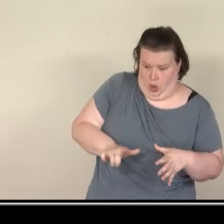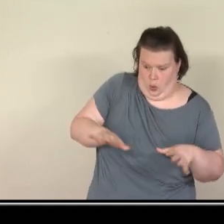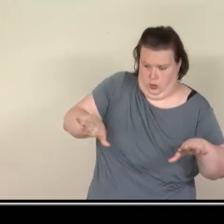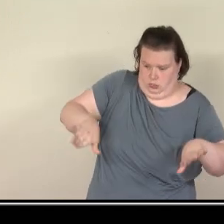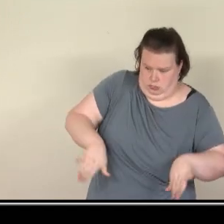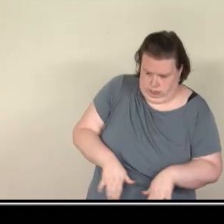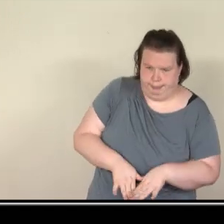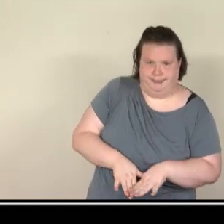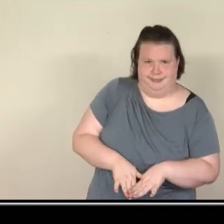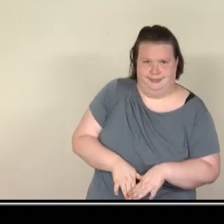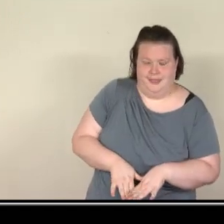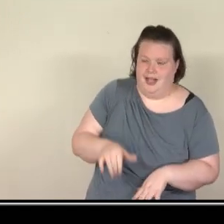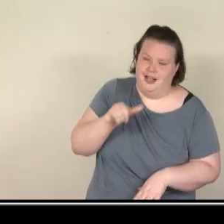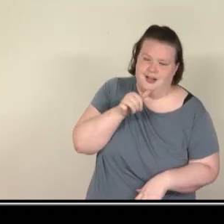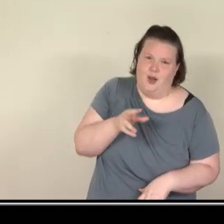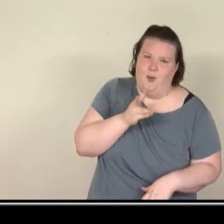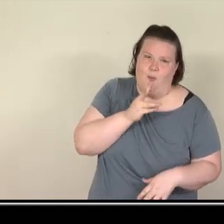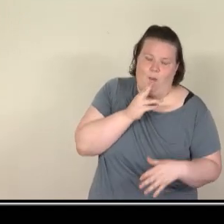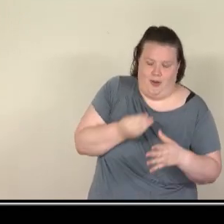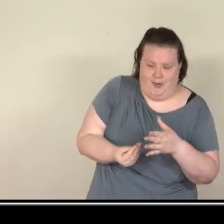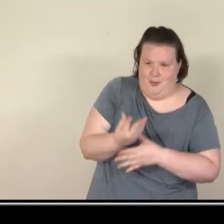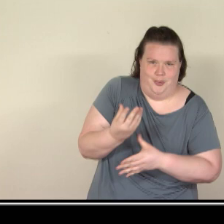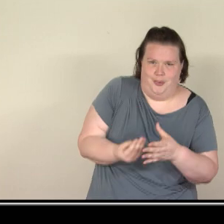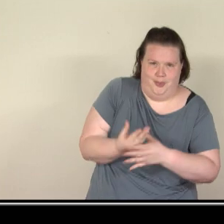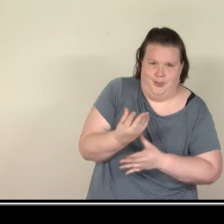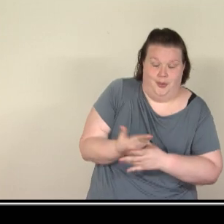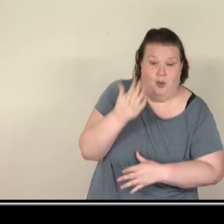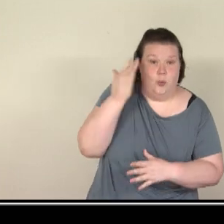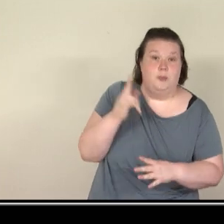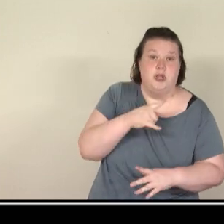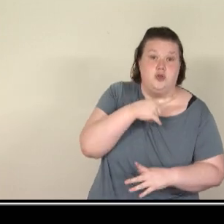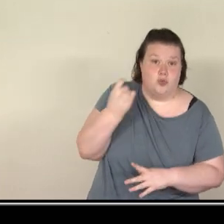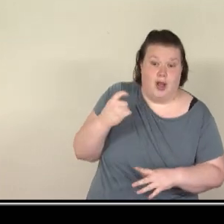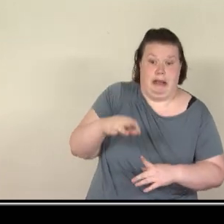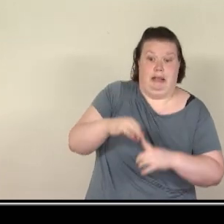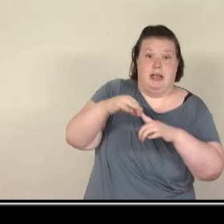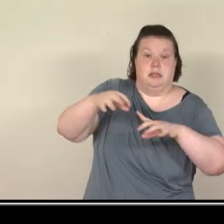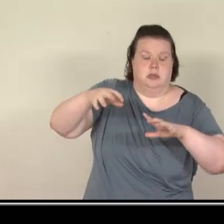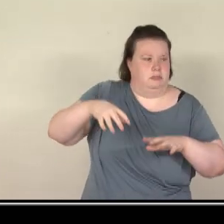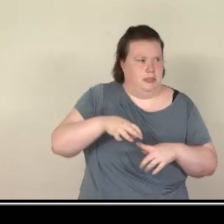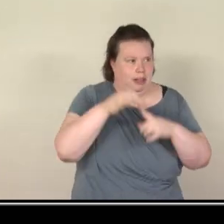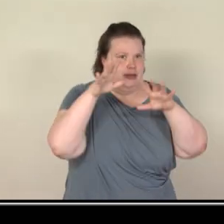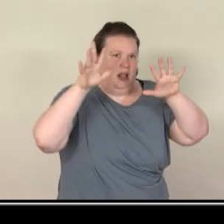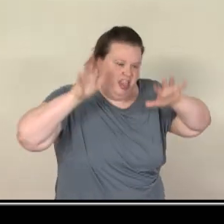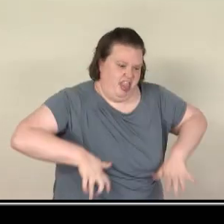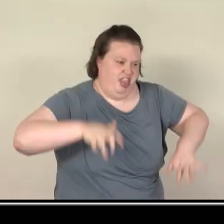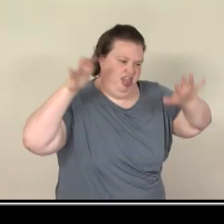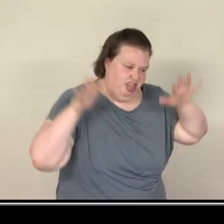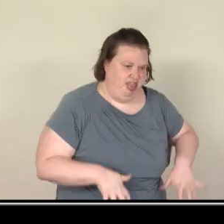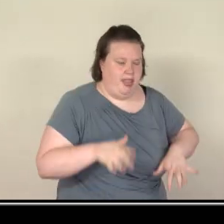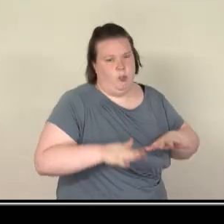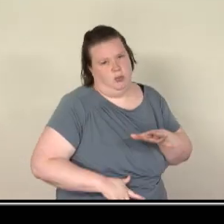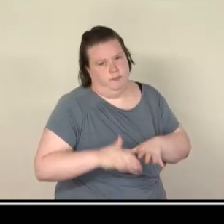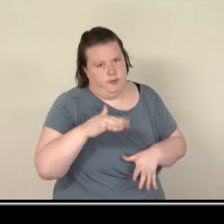build. Not a water feature. It will be a dry pond unless it rains really hard. Can you, could you